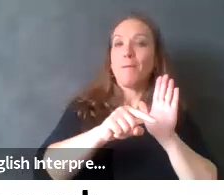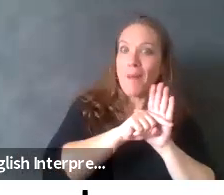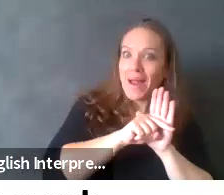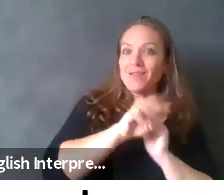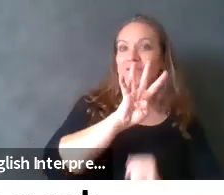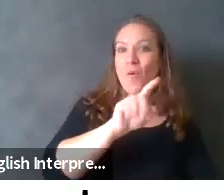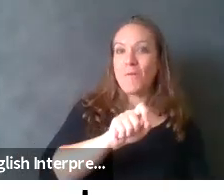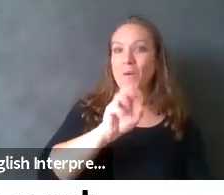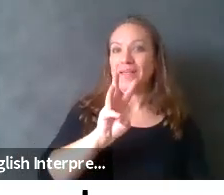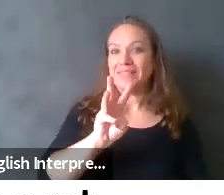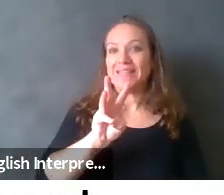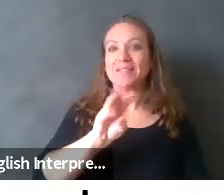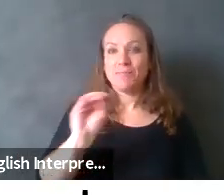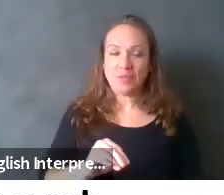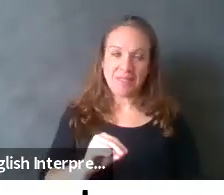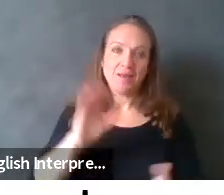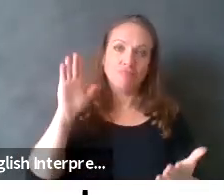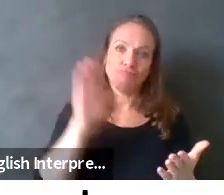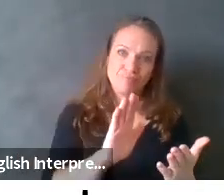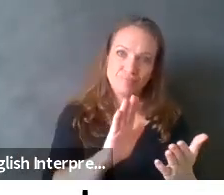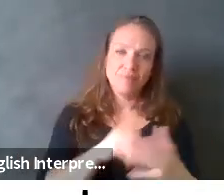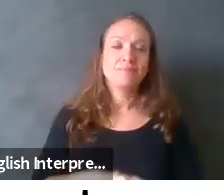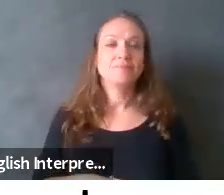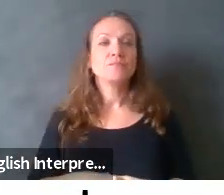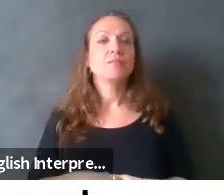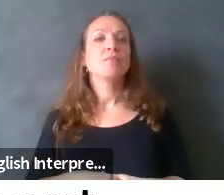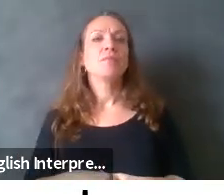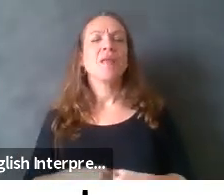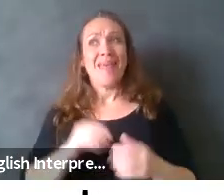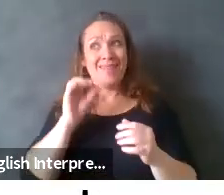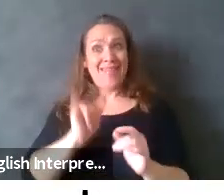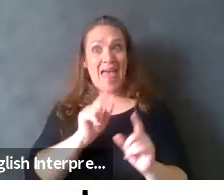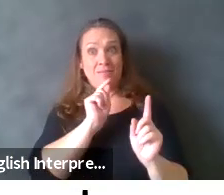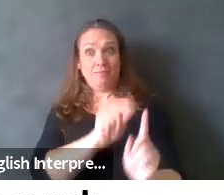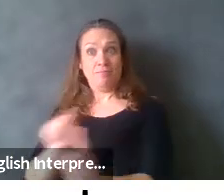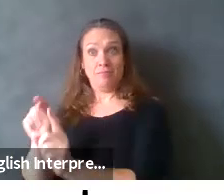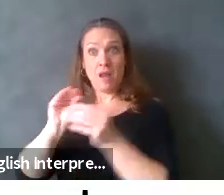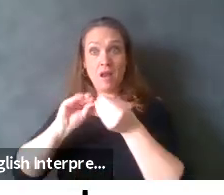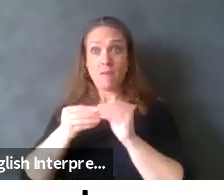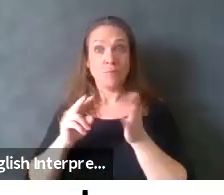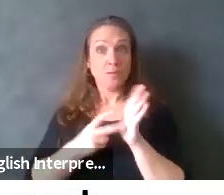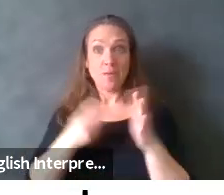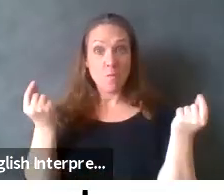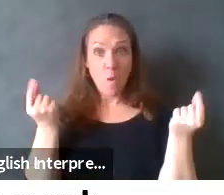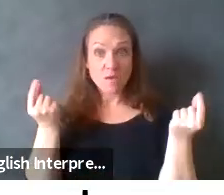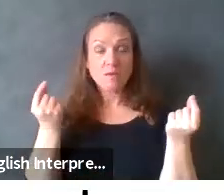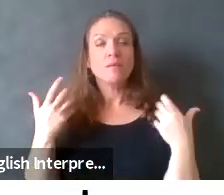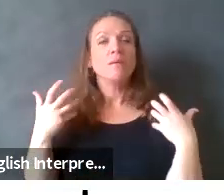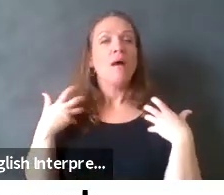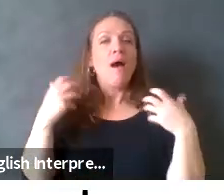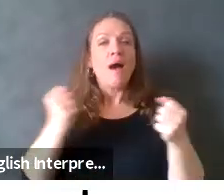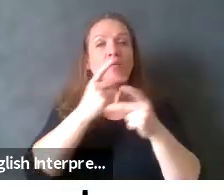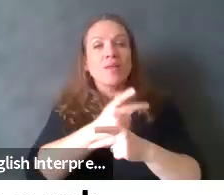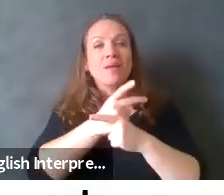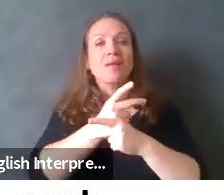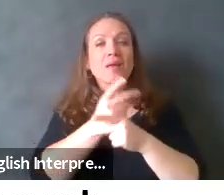I think this really points to the fact that clinicians and healthcare providers are really trying